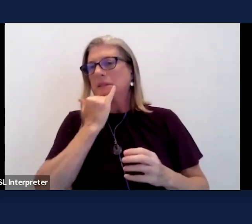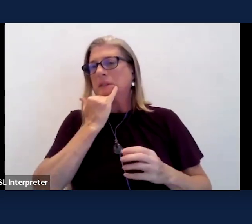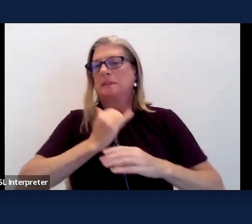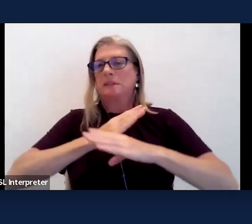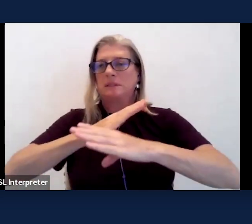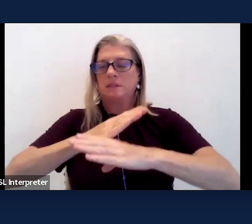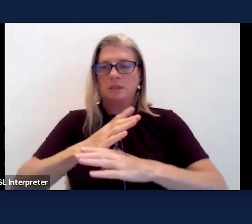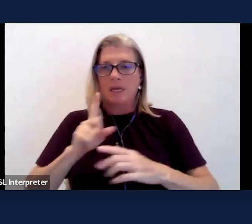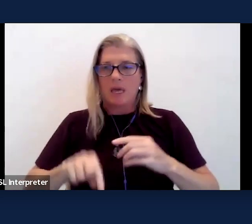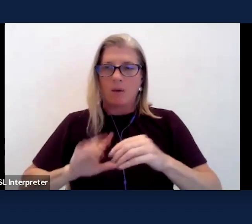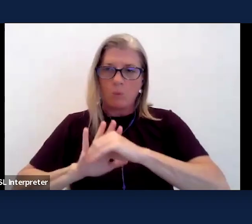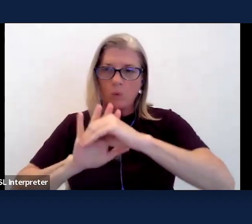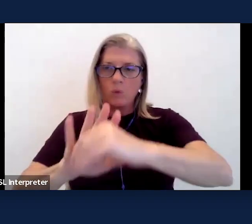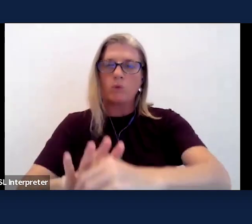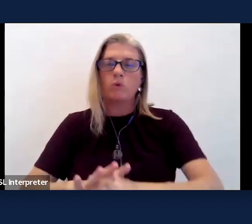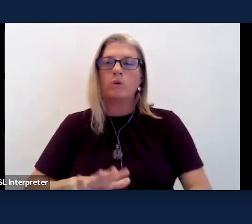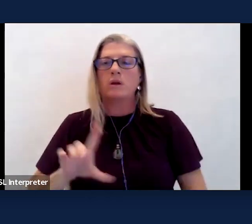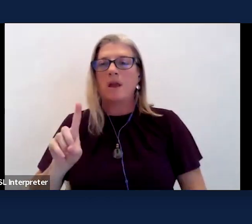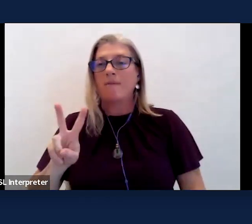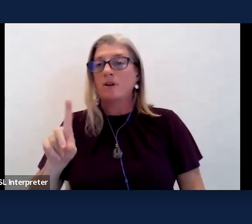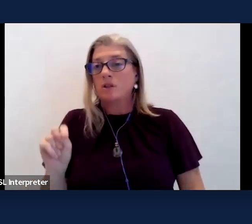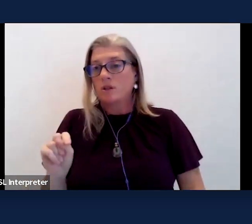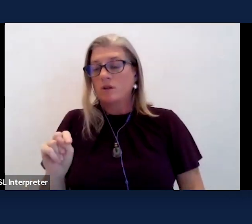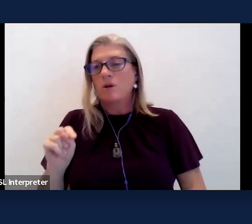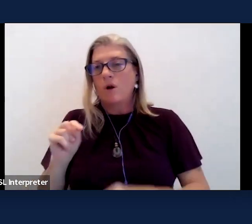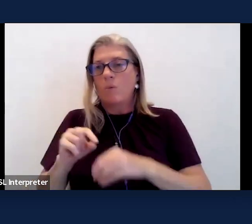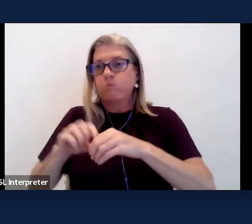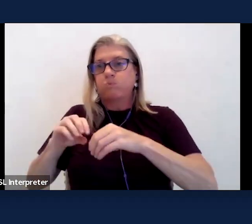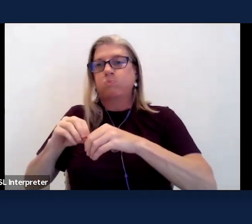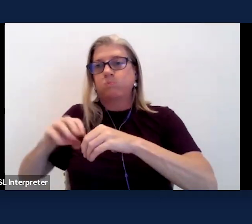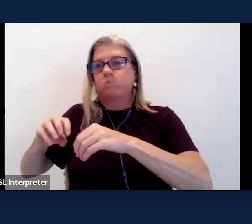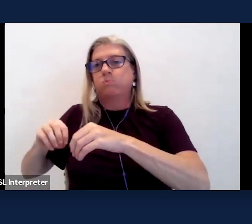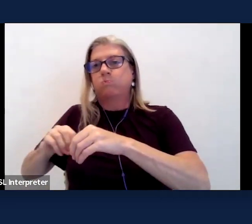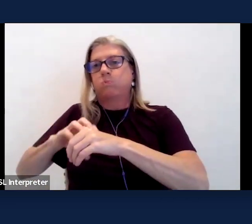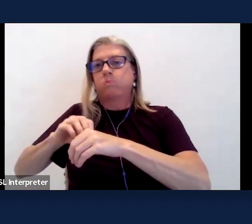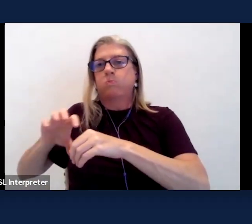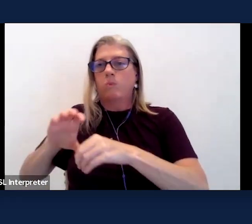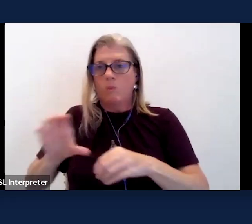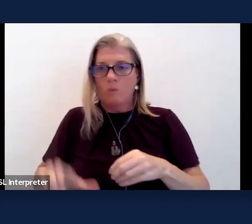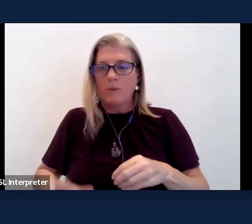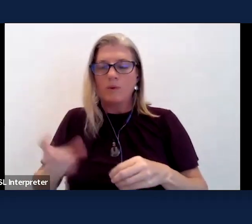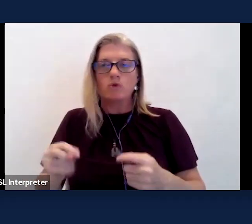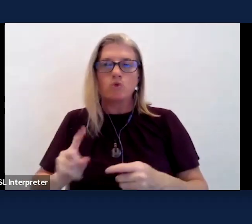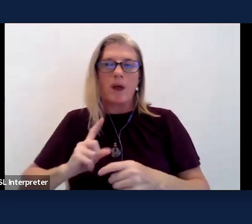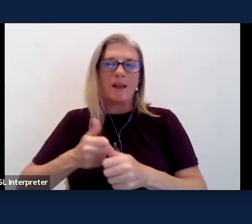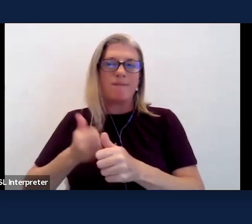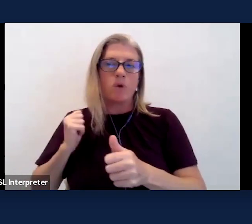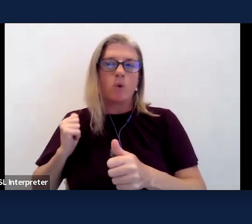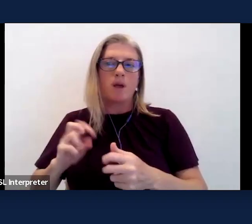obstruction, diverticulosis, which is like little outpouchings within the colon. And so we do try and avoid that chronic